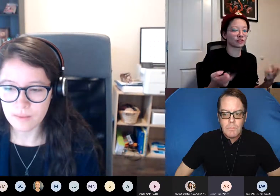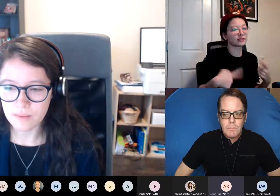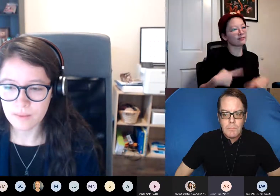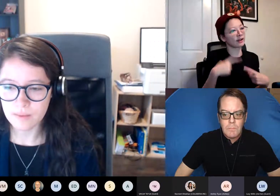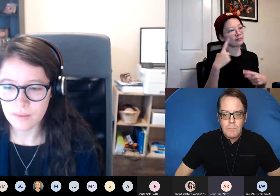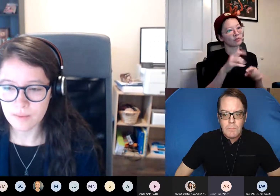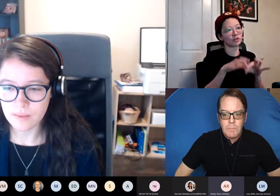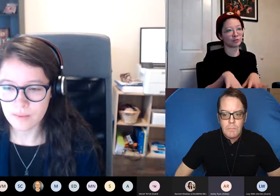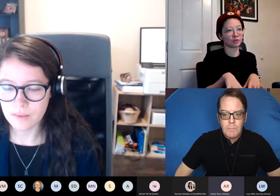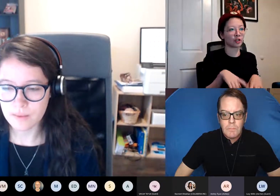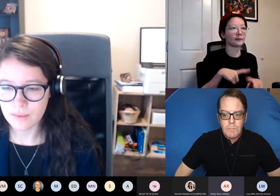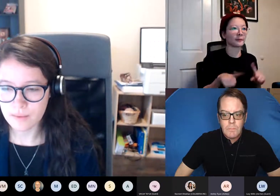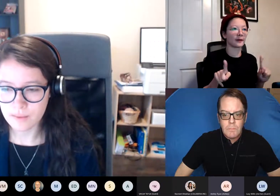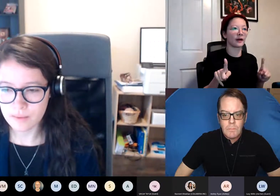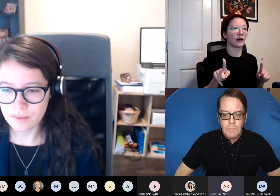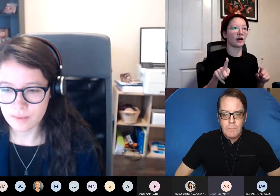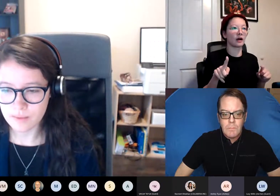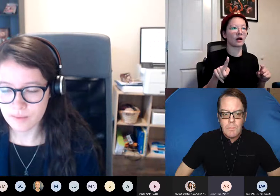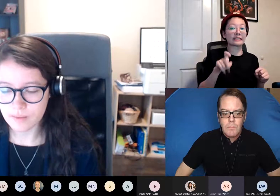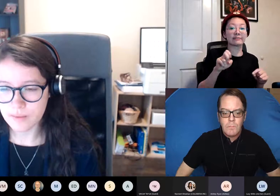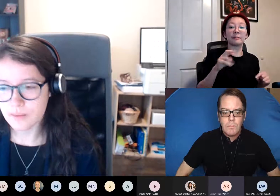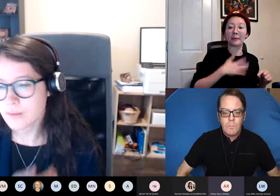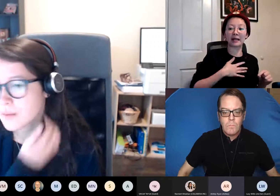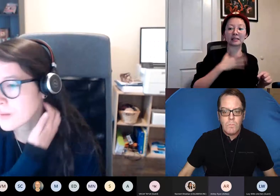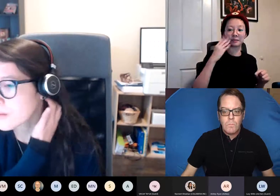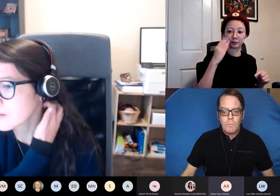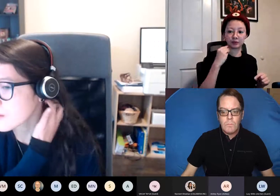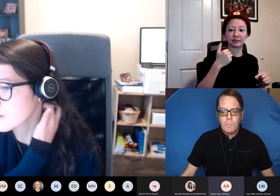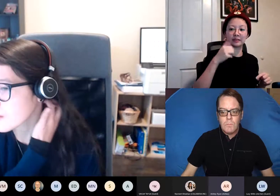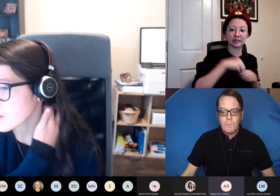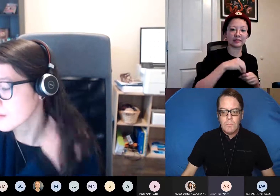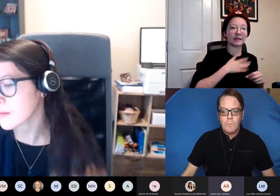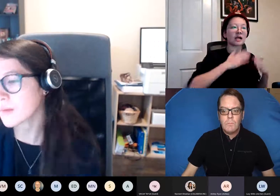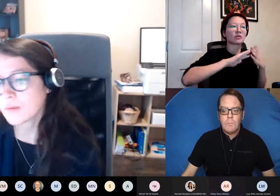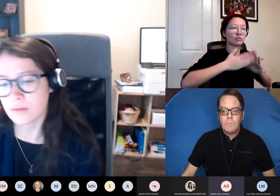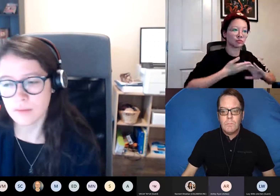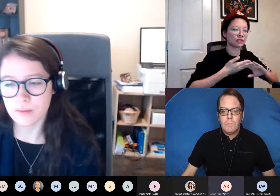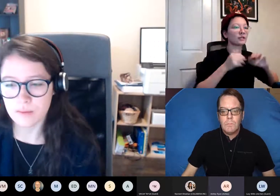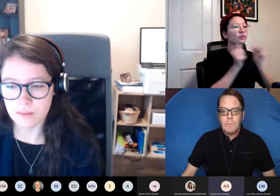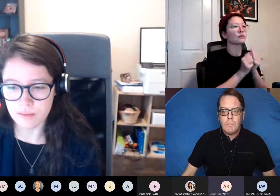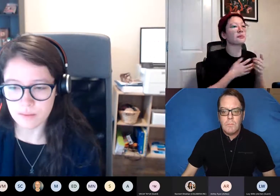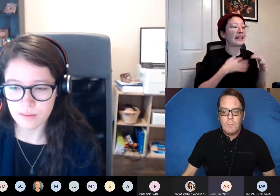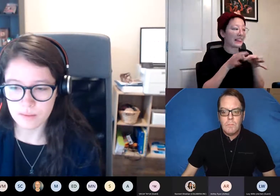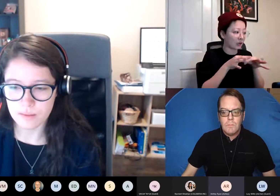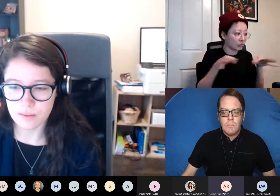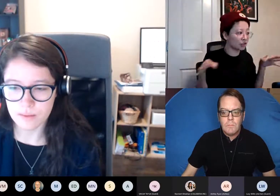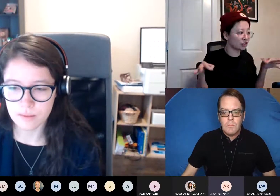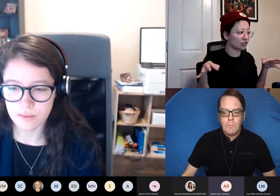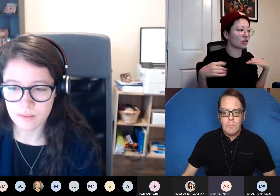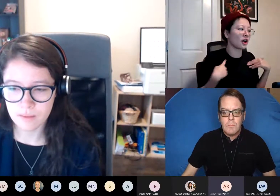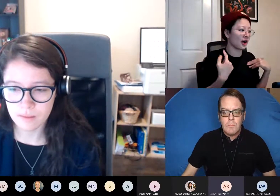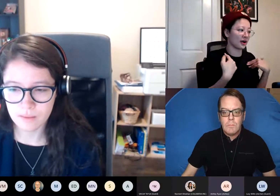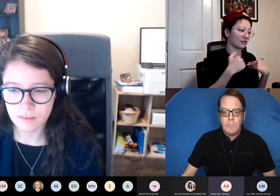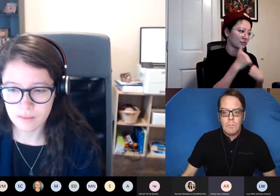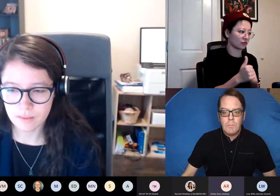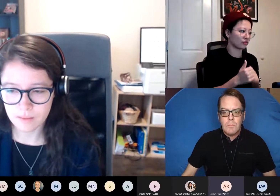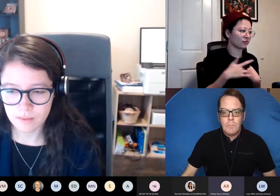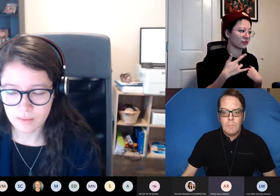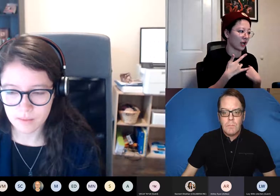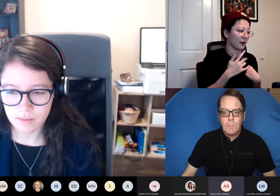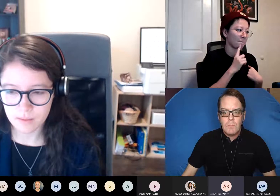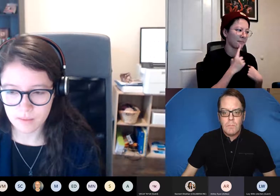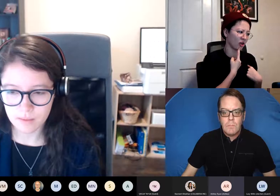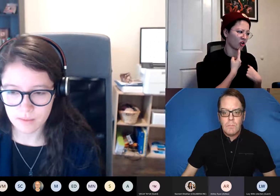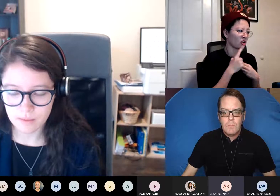who uses a different form of communication. There's a fight for resources, a fight for accommodations. But even within